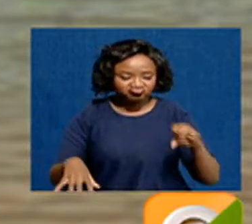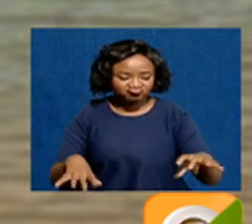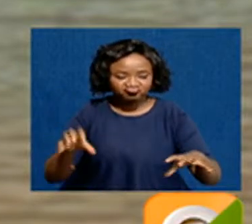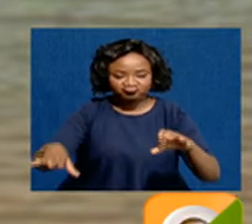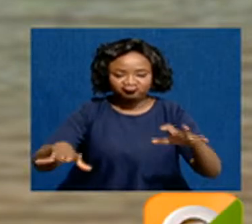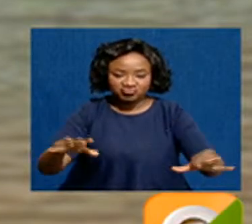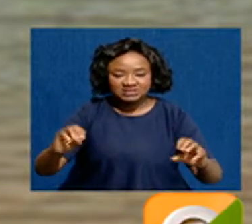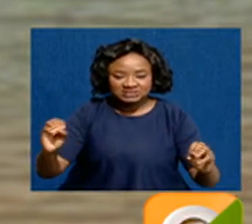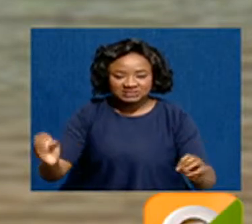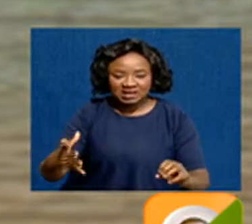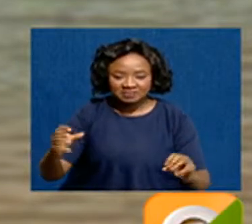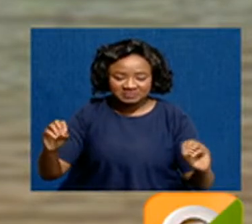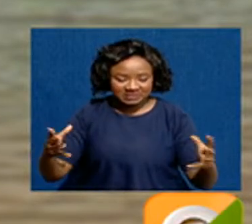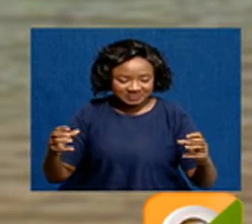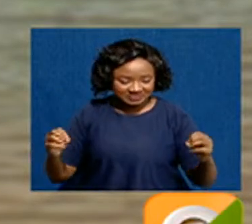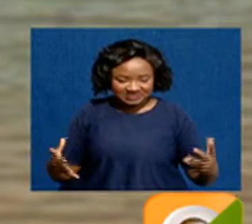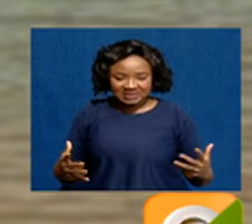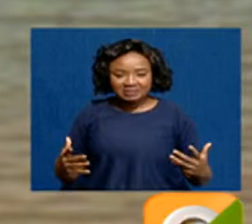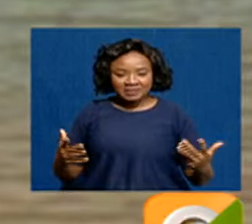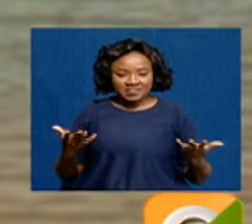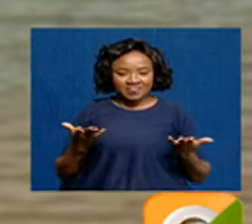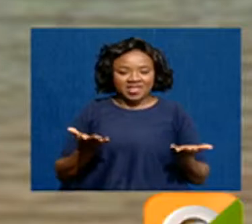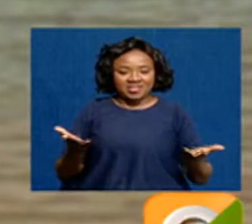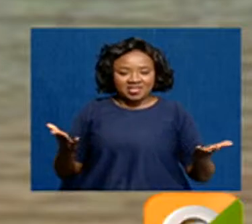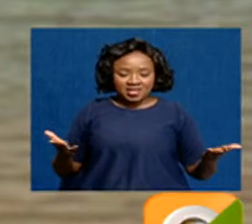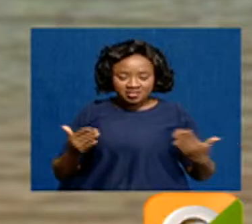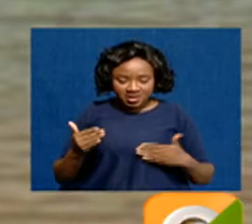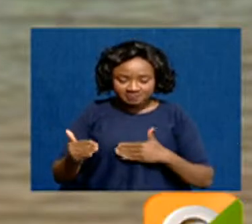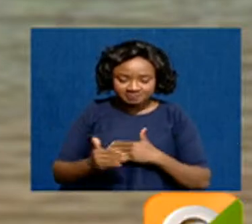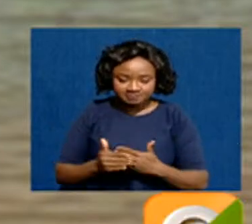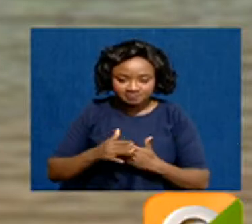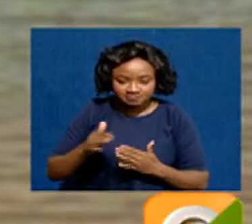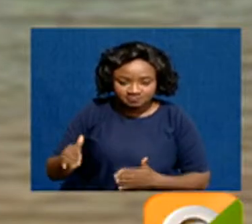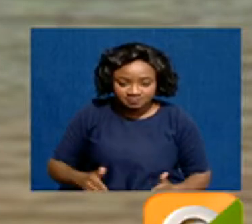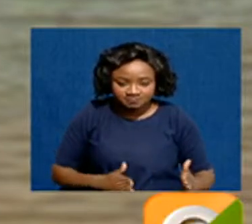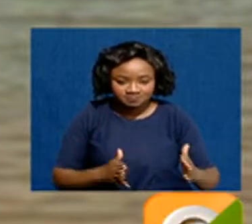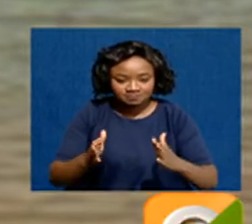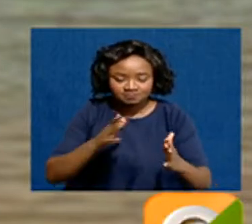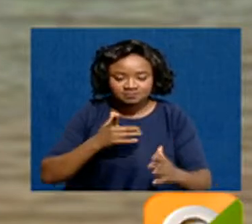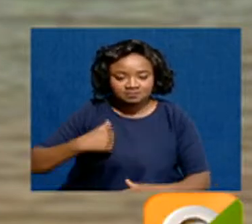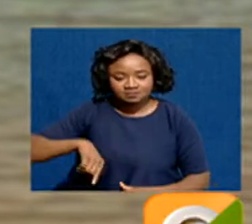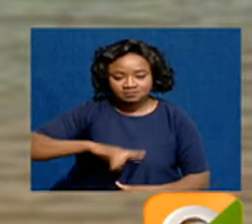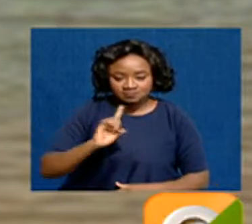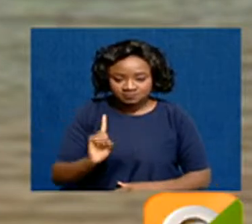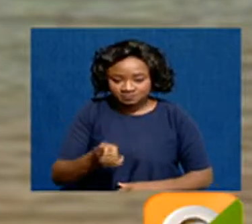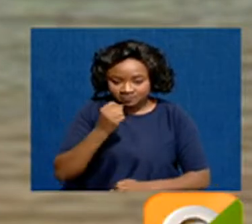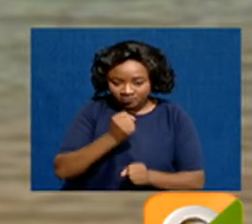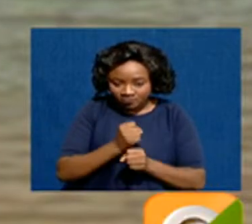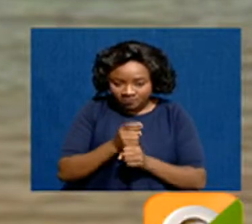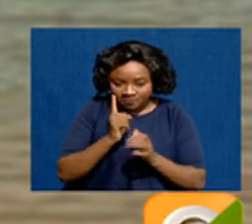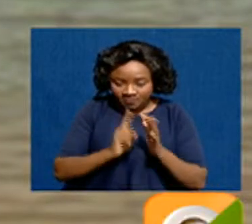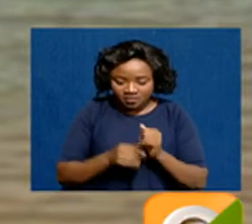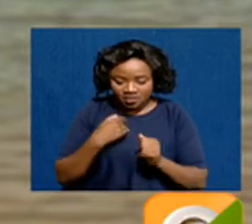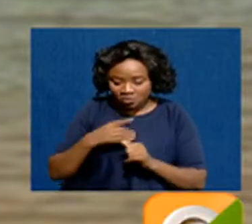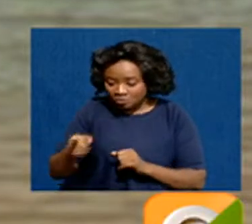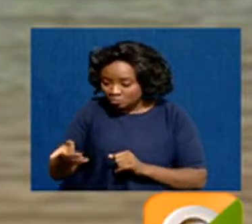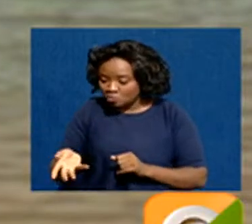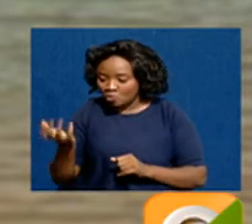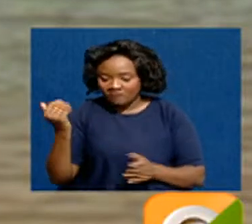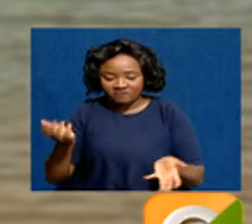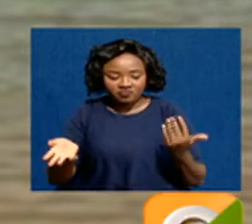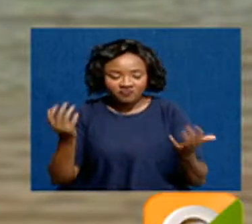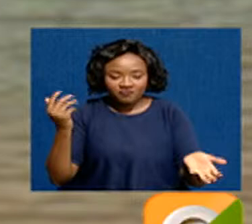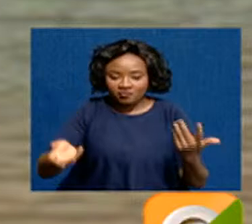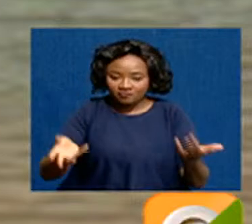has created blocking of water channels and so forth. Again, the first thing is to make sure that we clear the riparian areas. Number